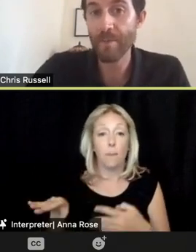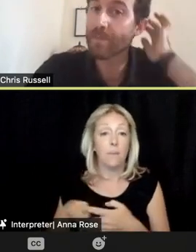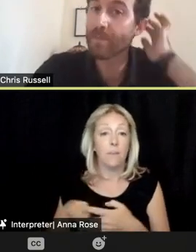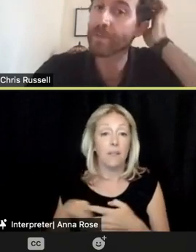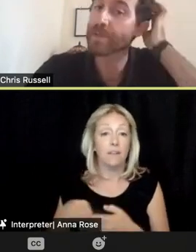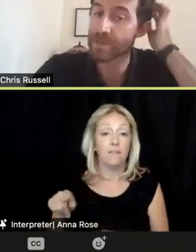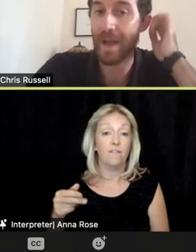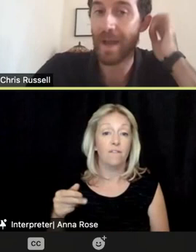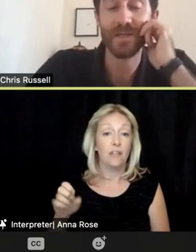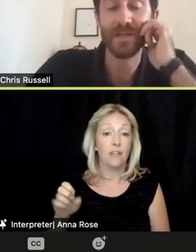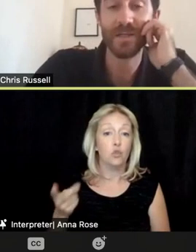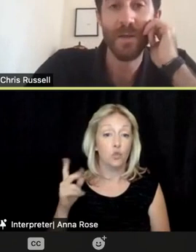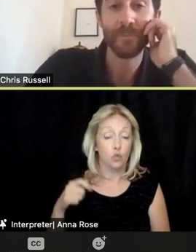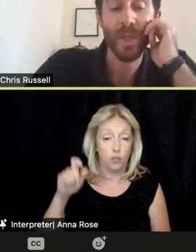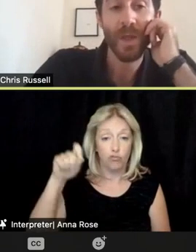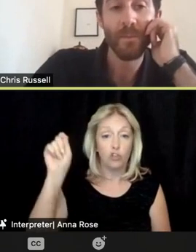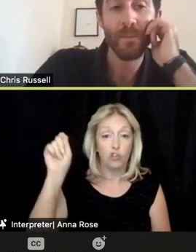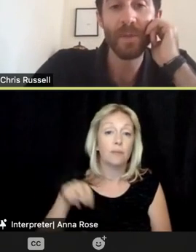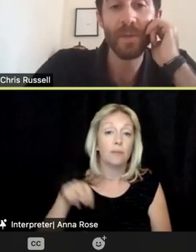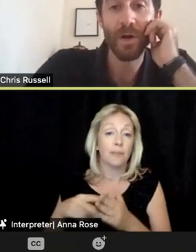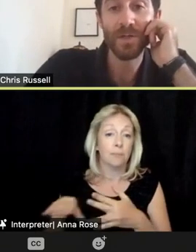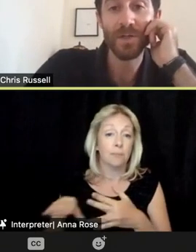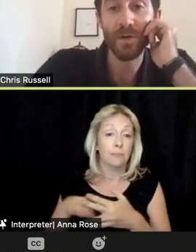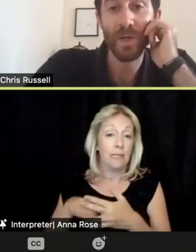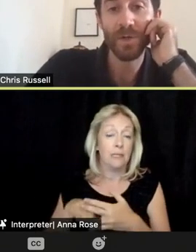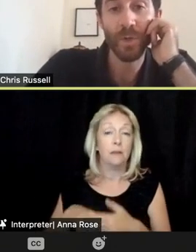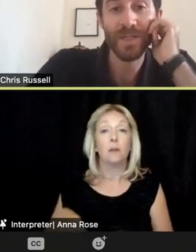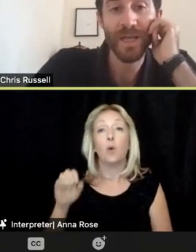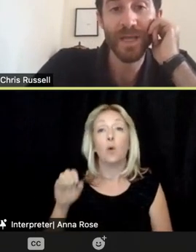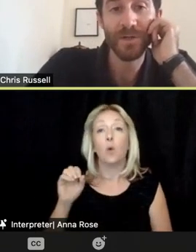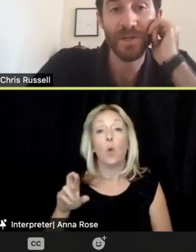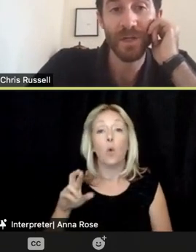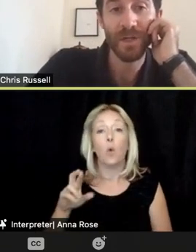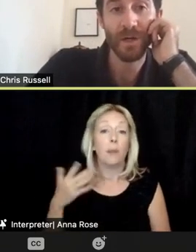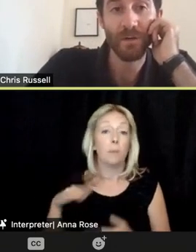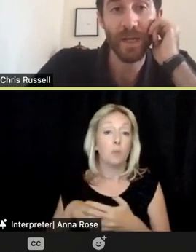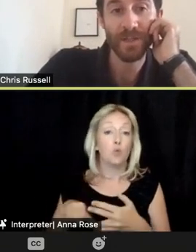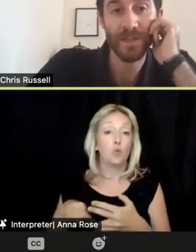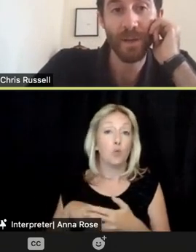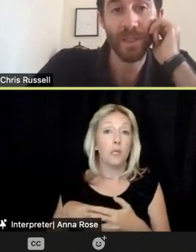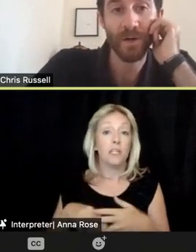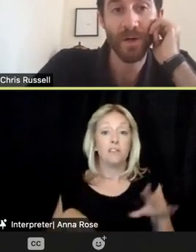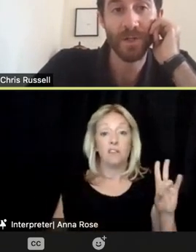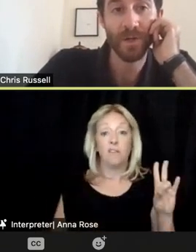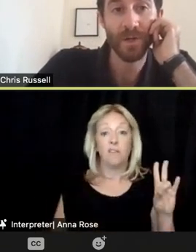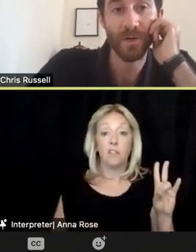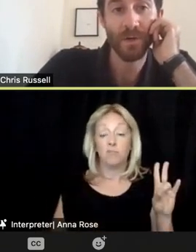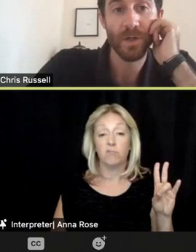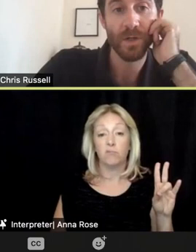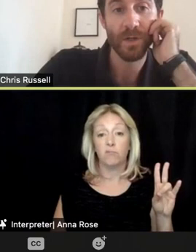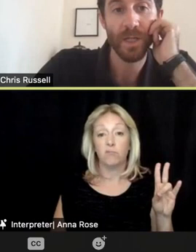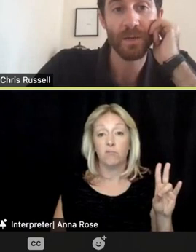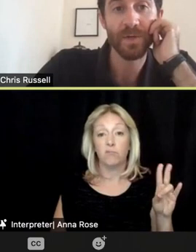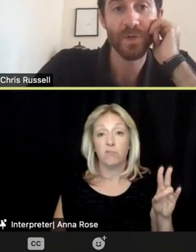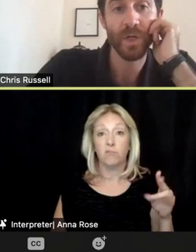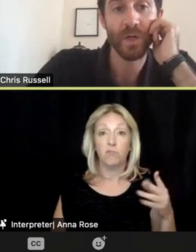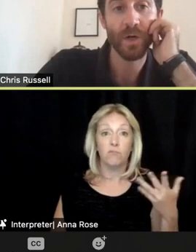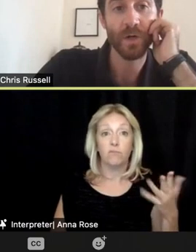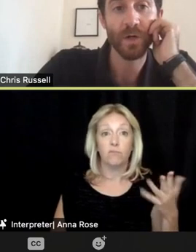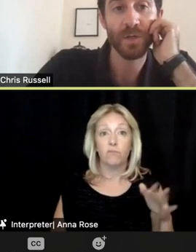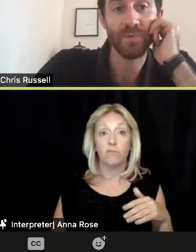So you may mark both of those boxes. Maybe they're also in between stages here, right? So maybe they're also